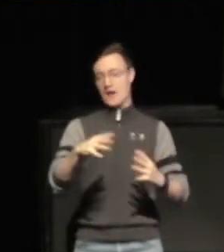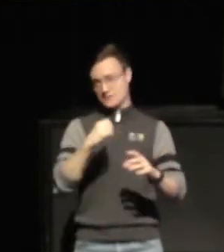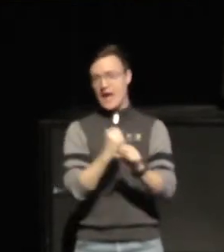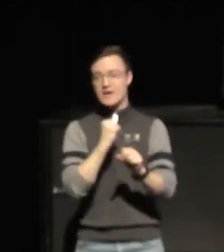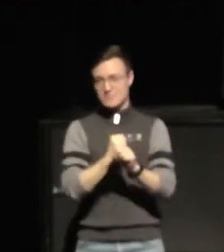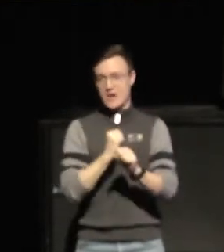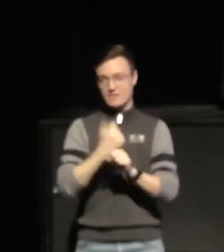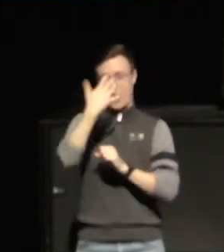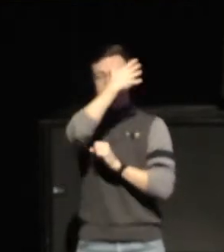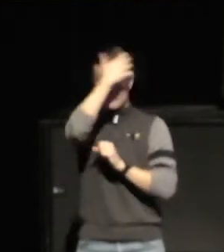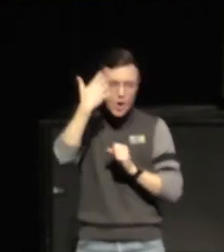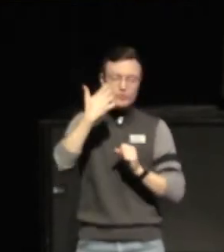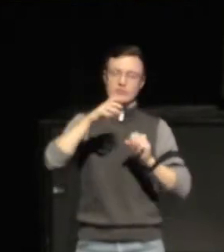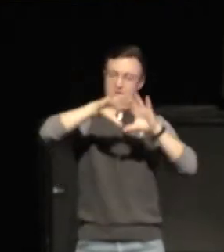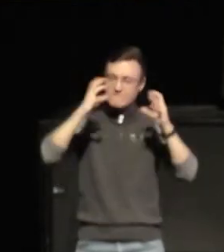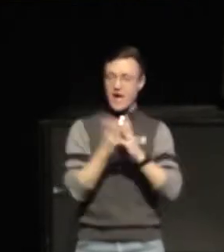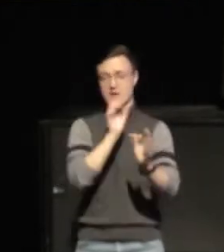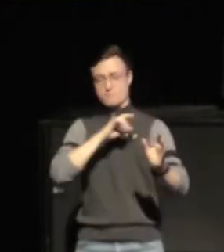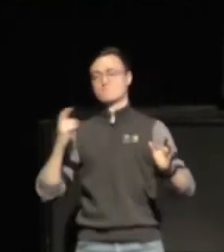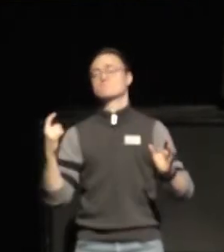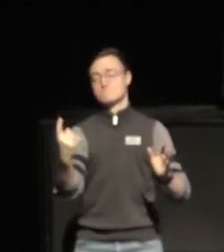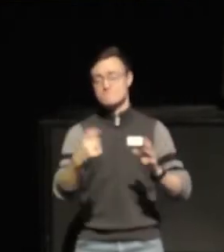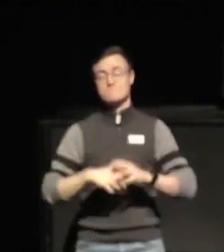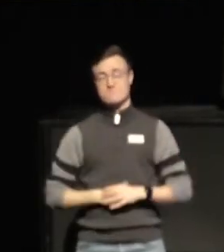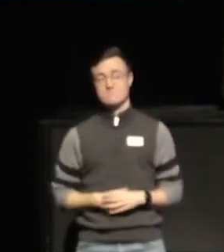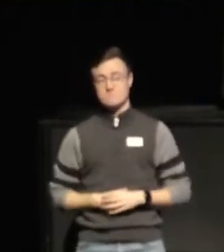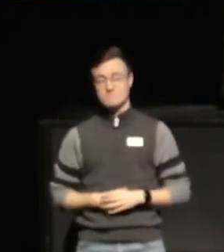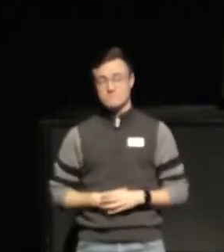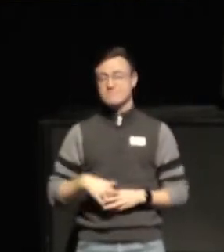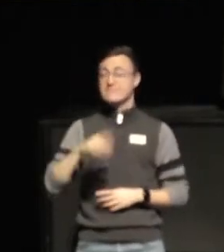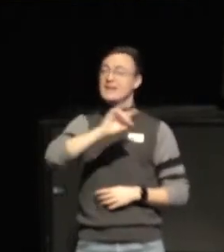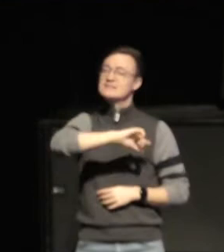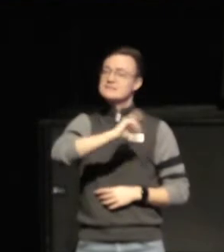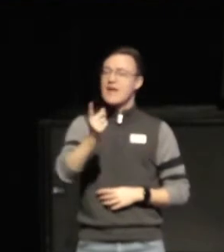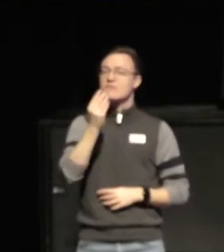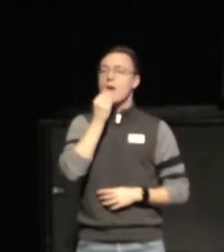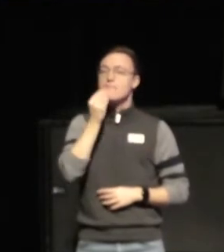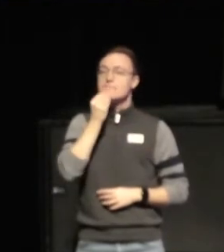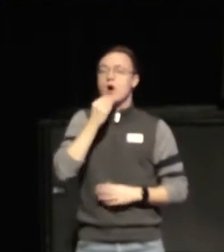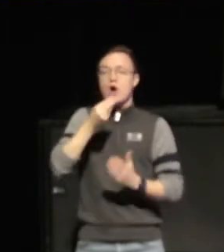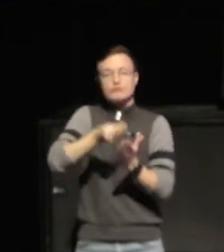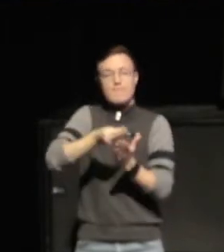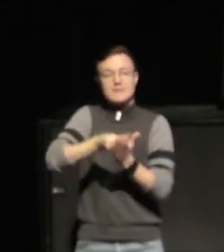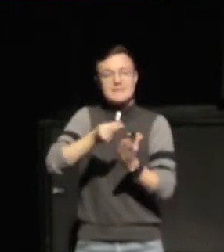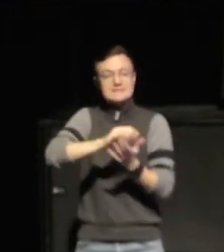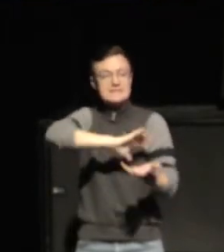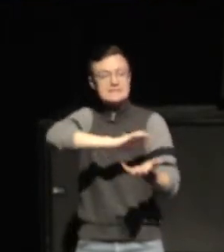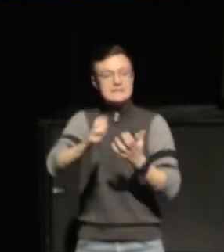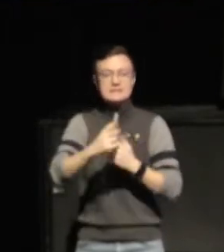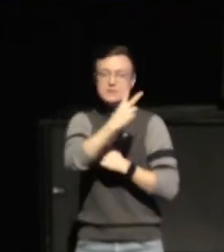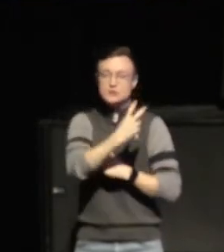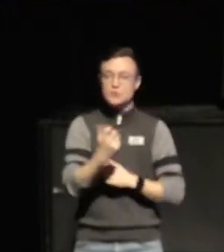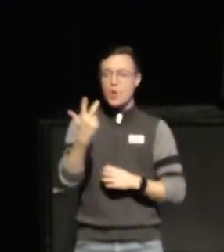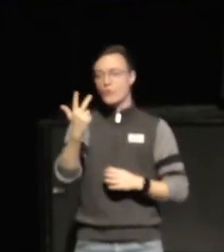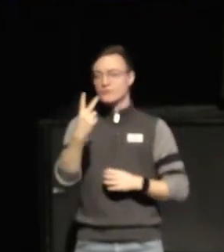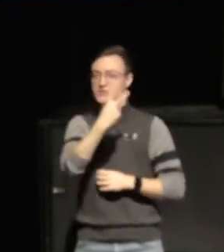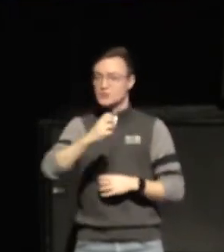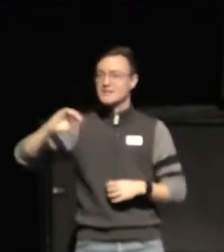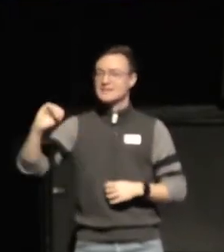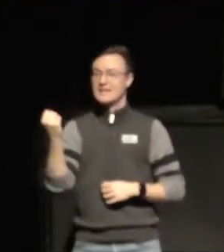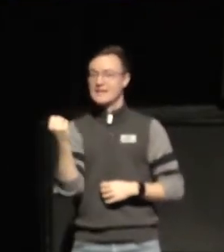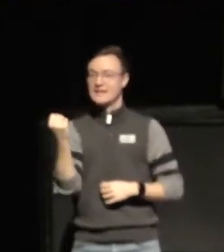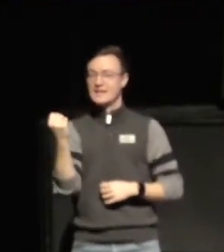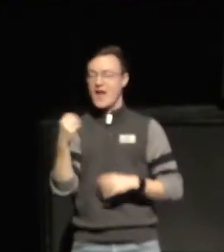the push that the instrument was given was the food price crisis of 2008, 2009, when